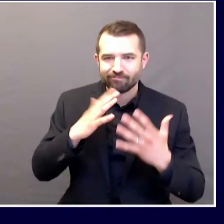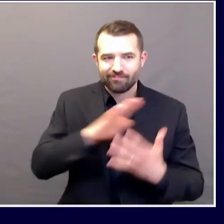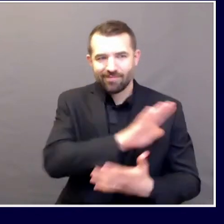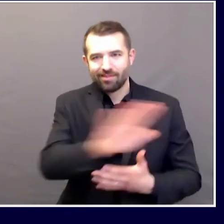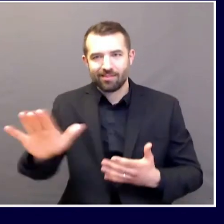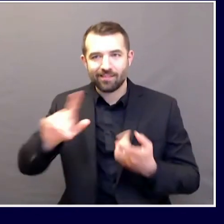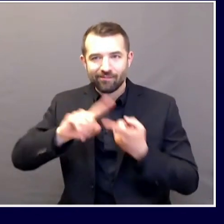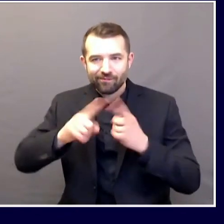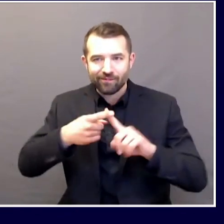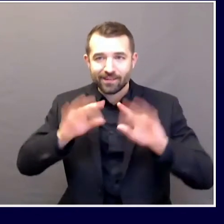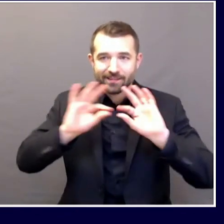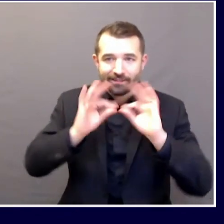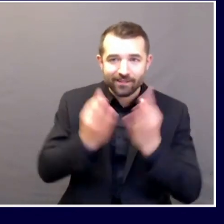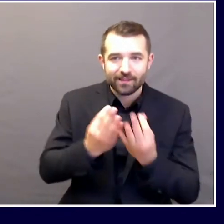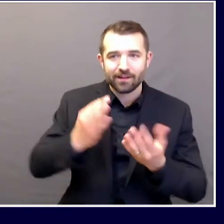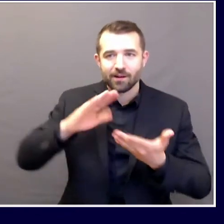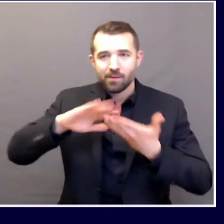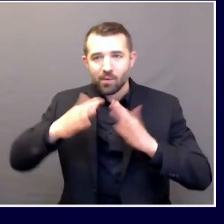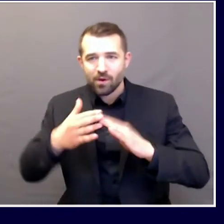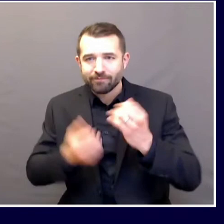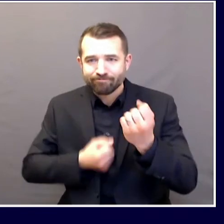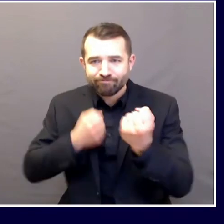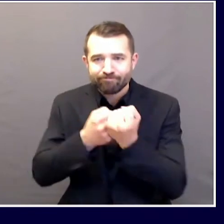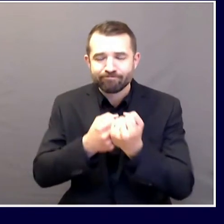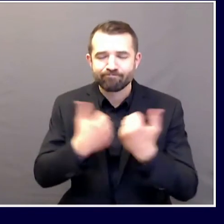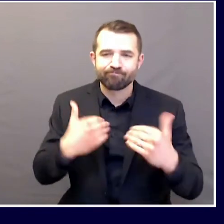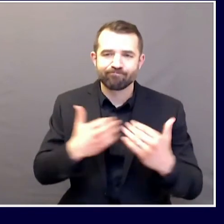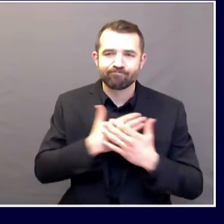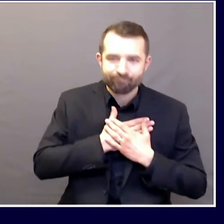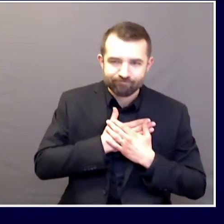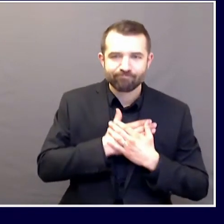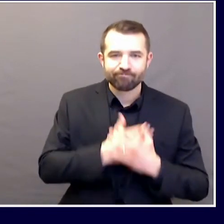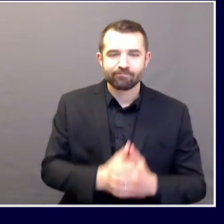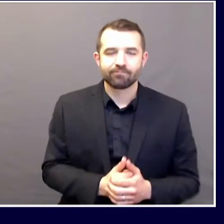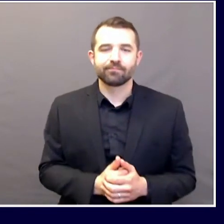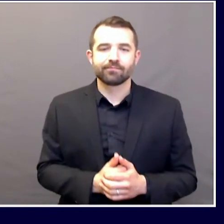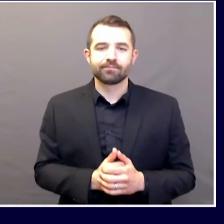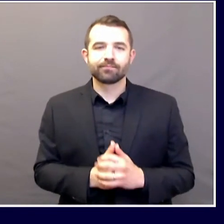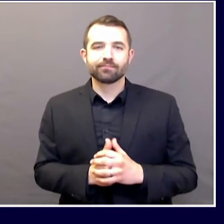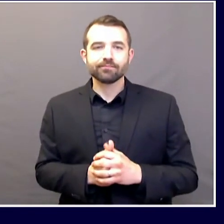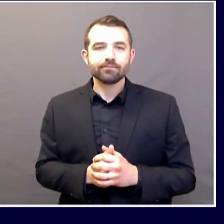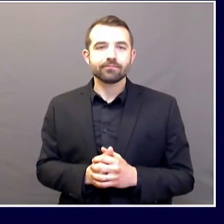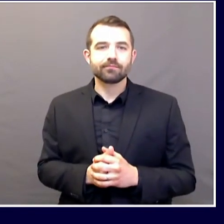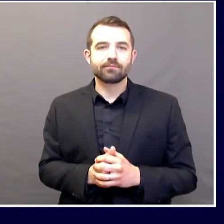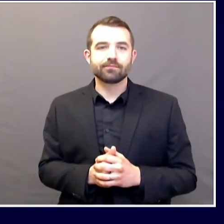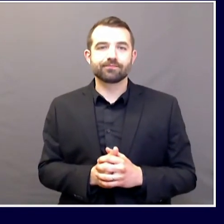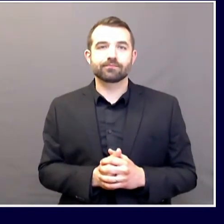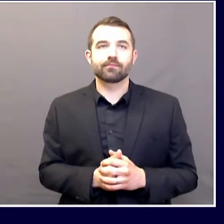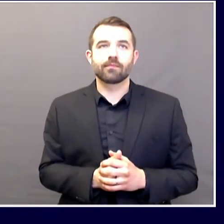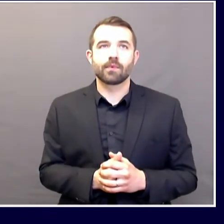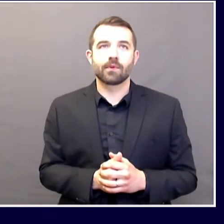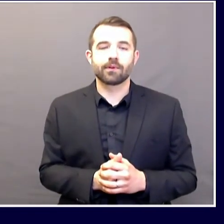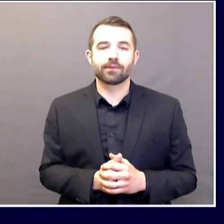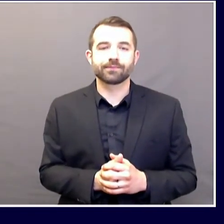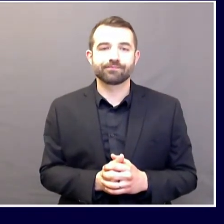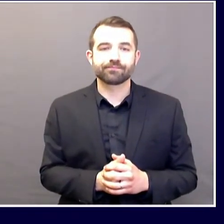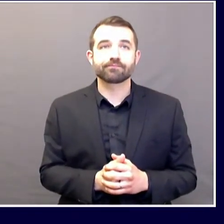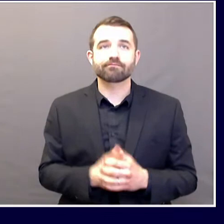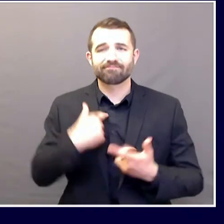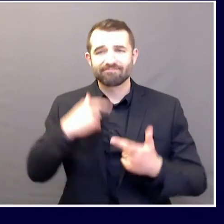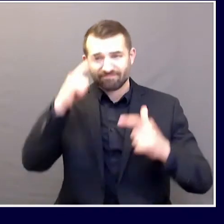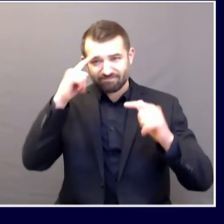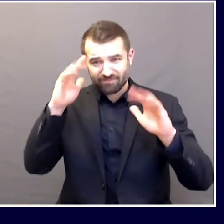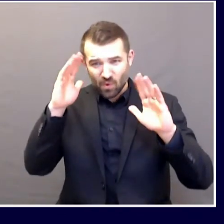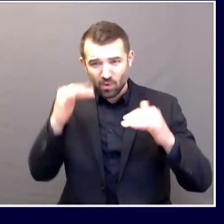members, and entire communities of both of these men. We wish you our best, and we hope that your grieving process